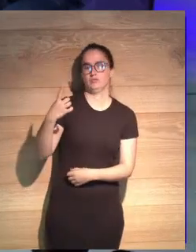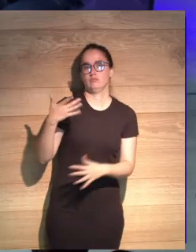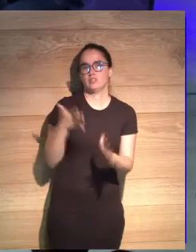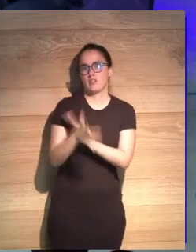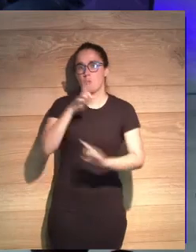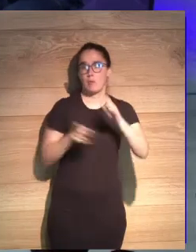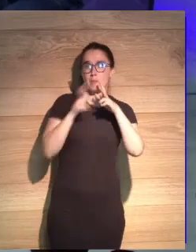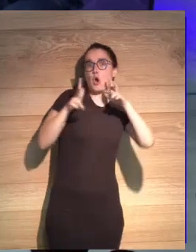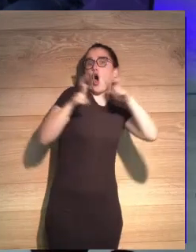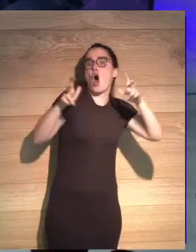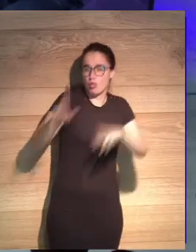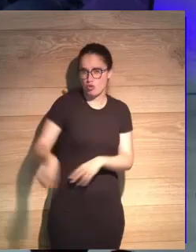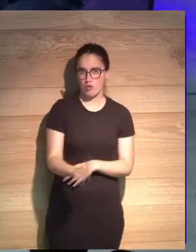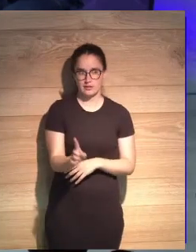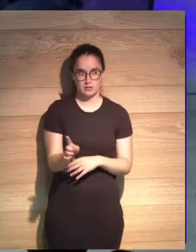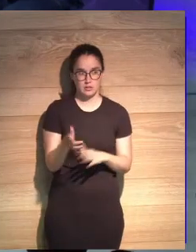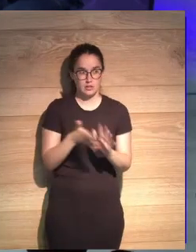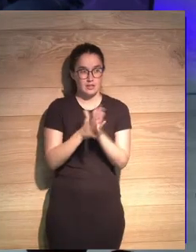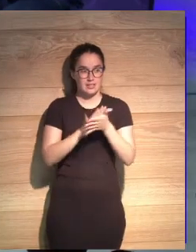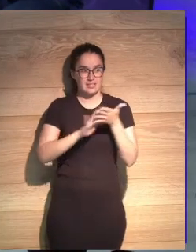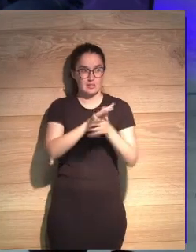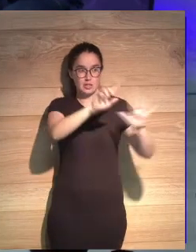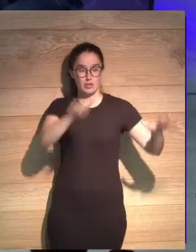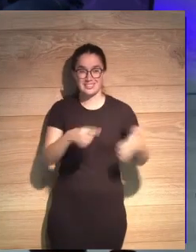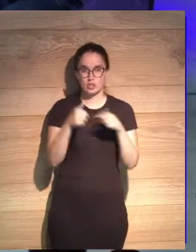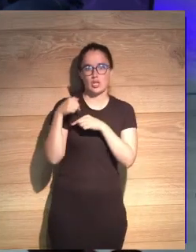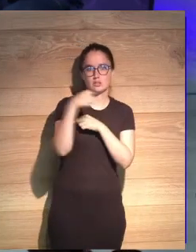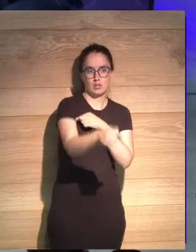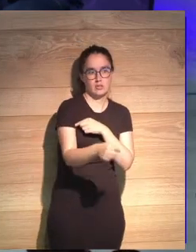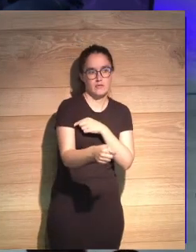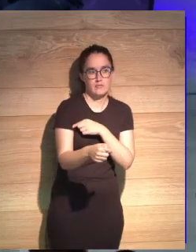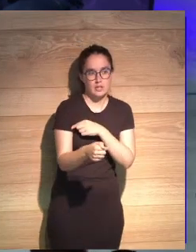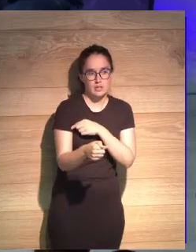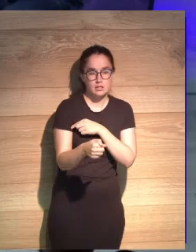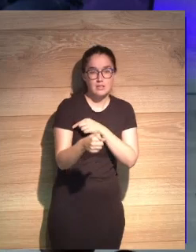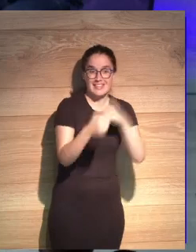day, they have a gaming addiction. Well, yeah, of course, you mean